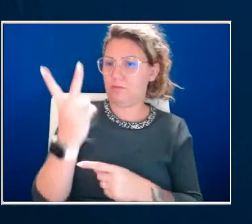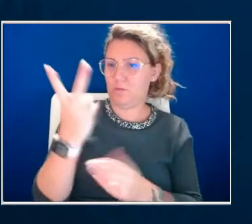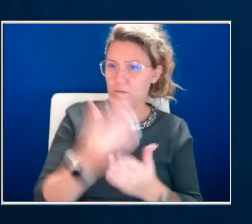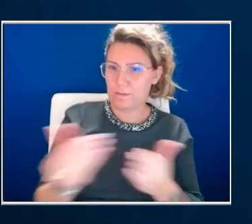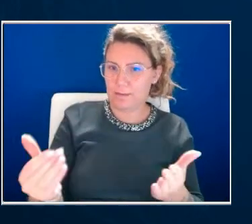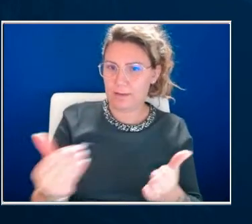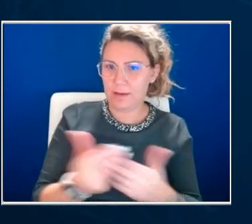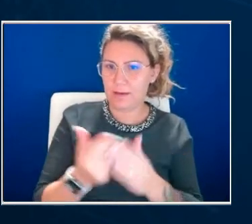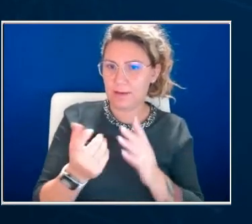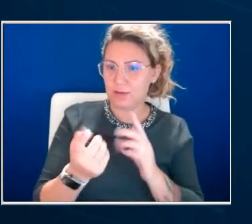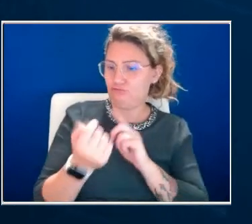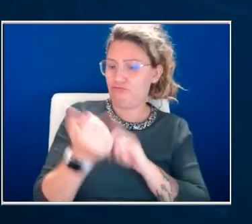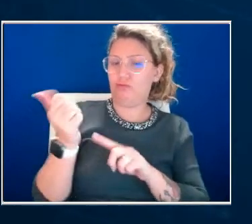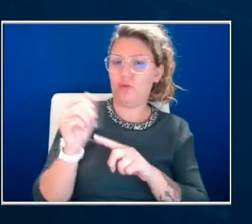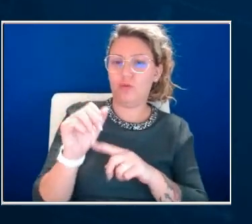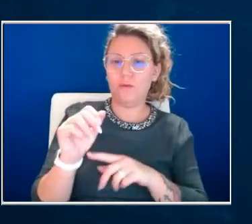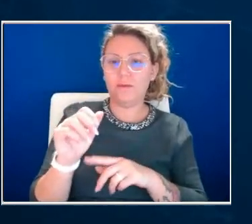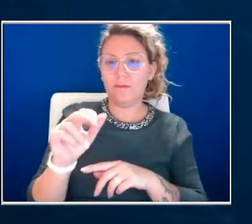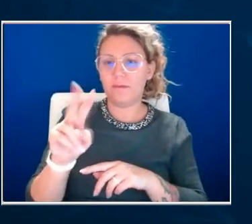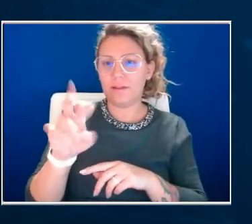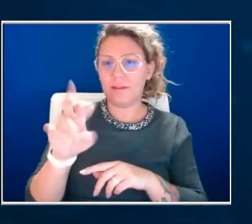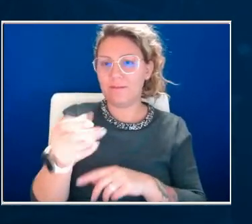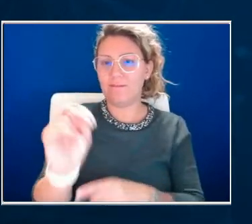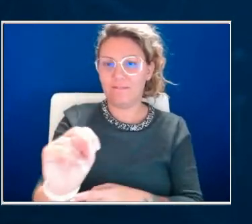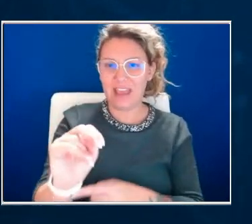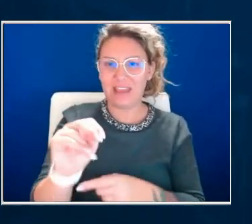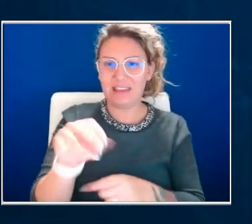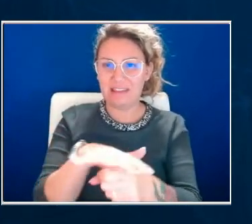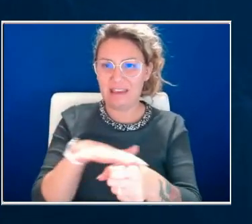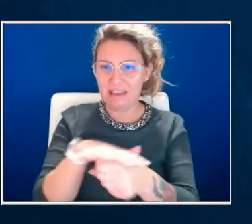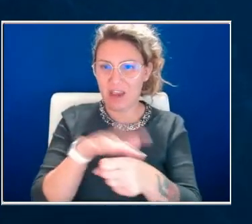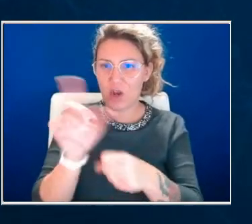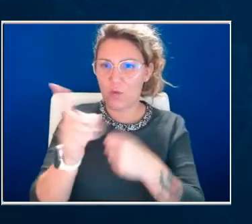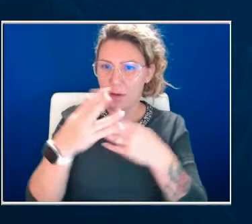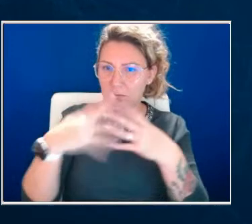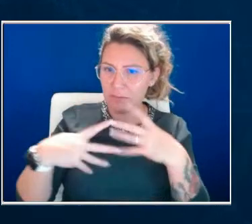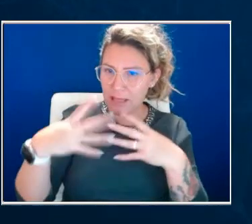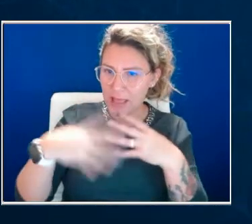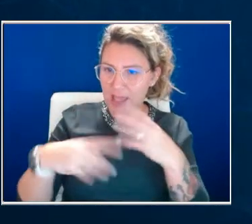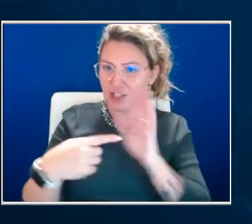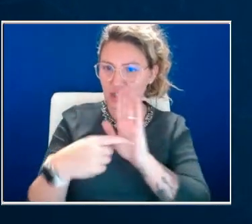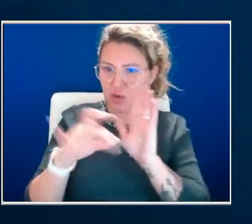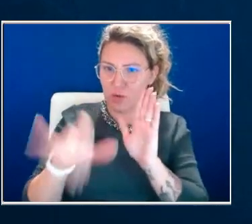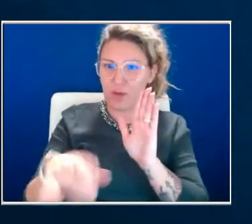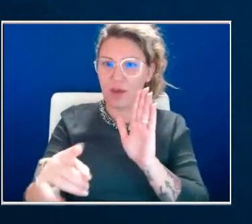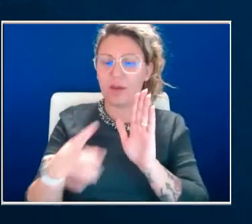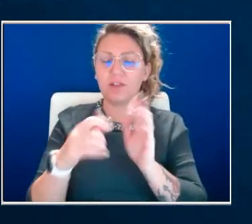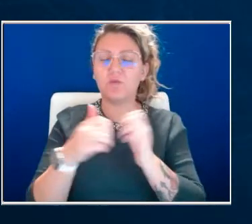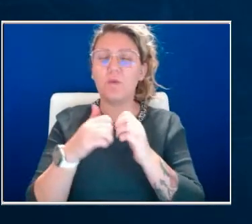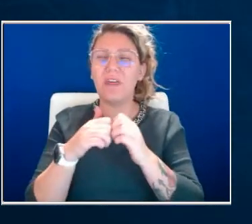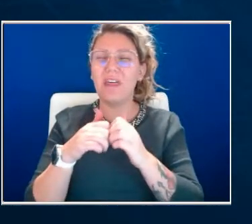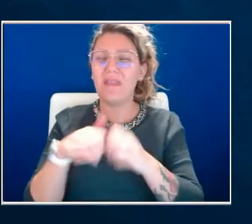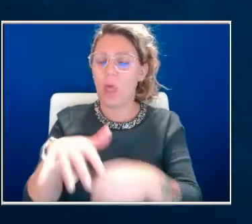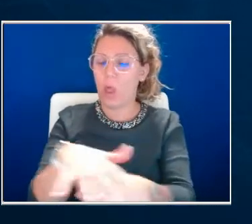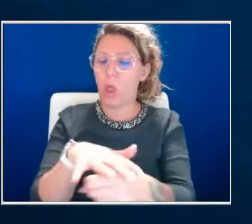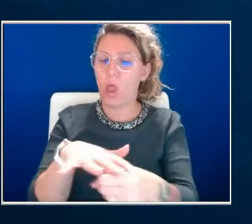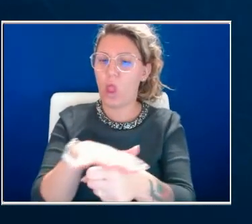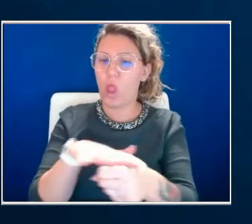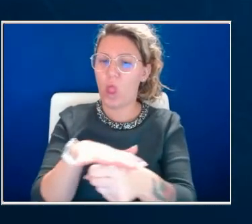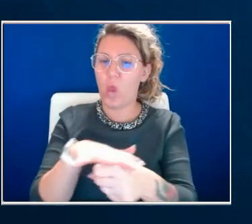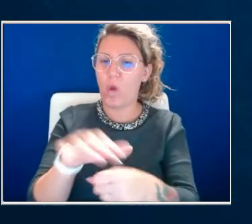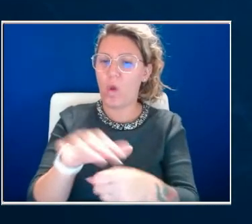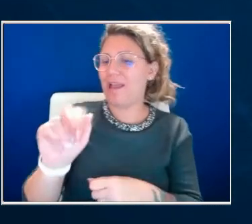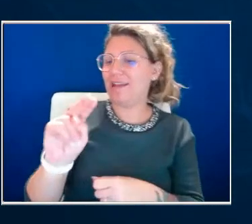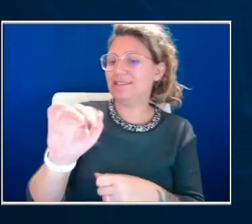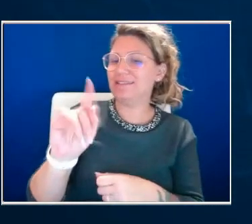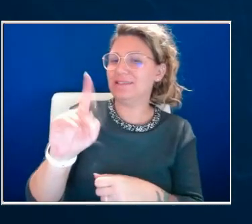varicose veins in the area where he bled, which is what we're showing here. This is done with local anesthetic through a small needle hole, which